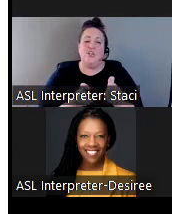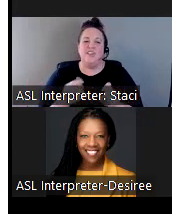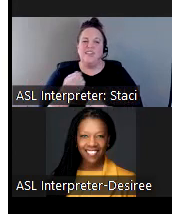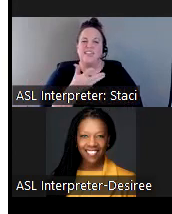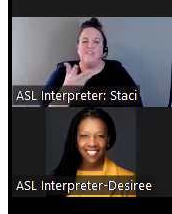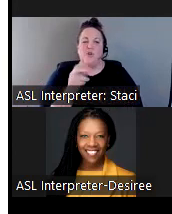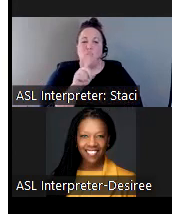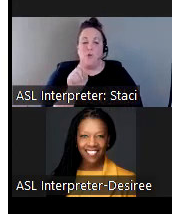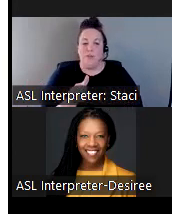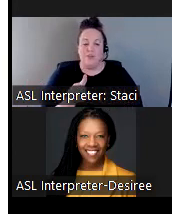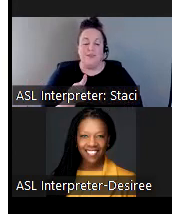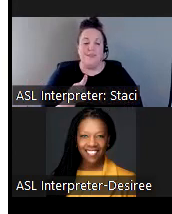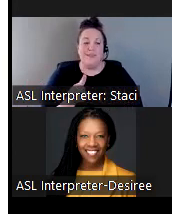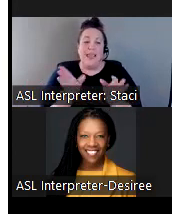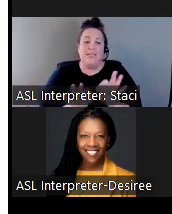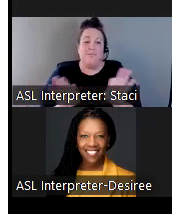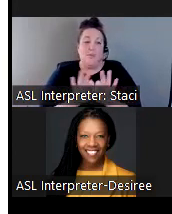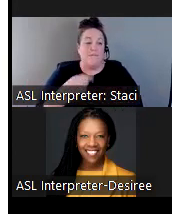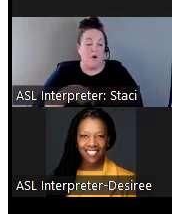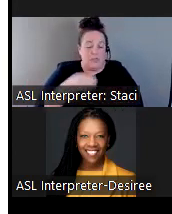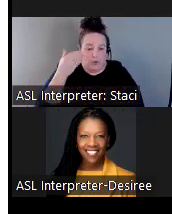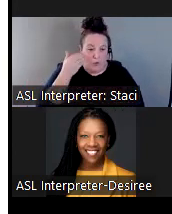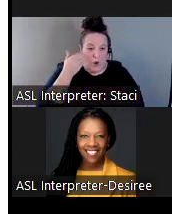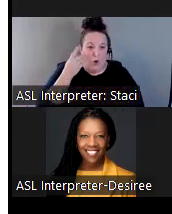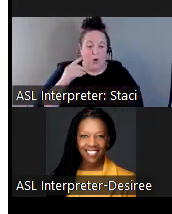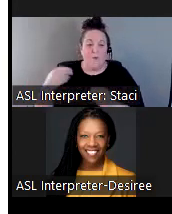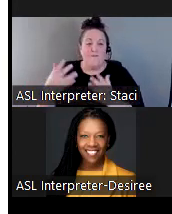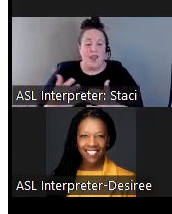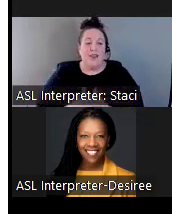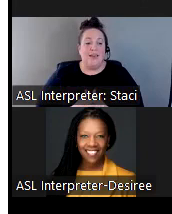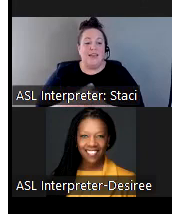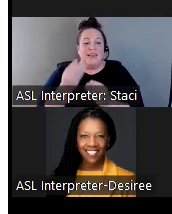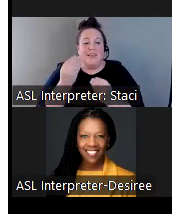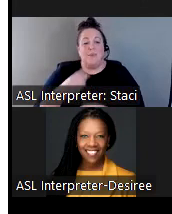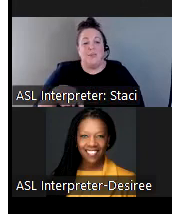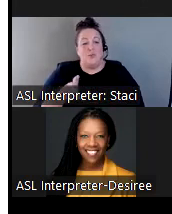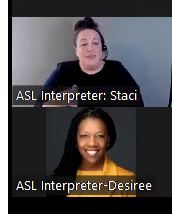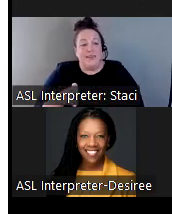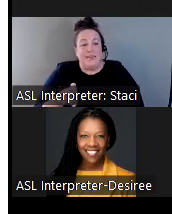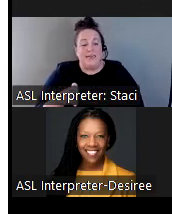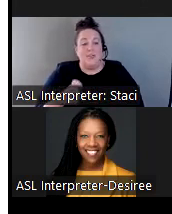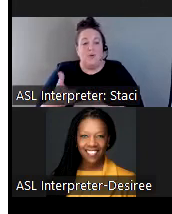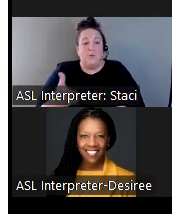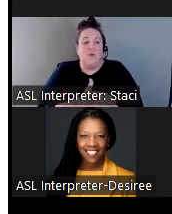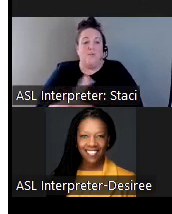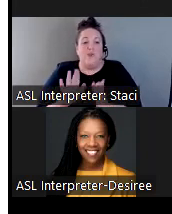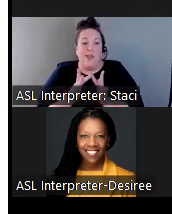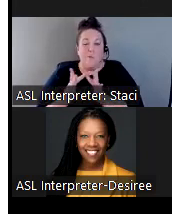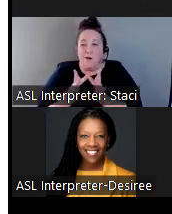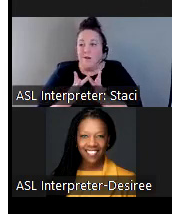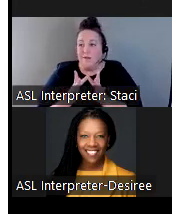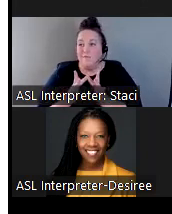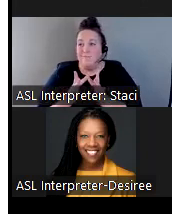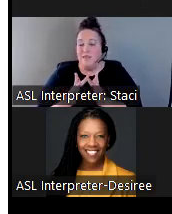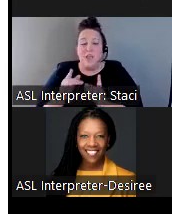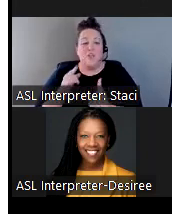It's very important to us to know that we're providing you the information you need to improve your networks. The goal here